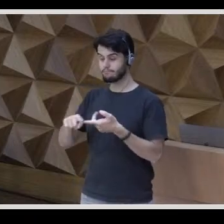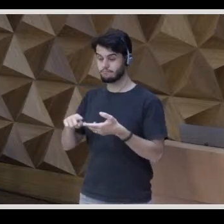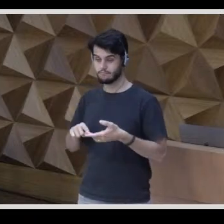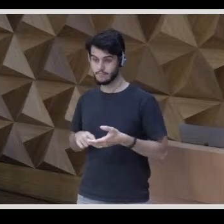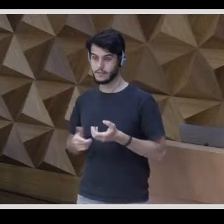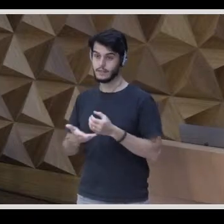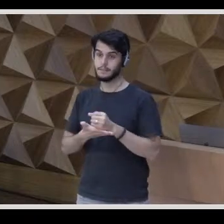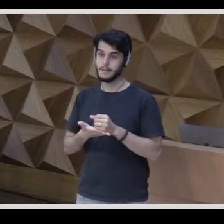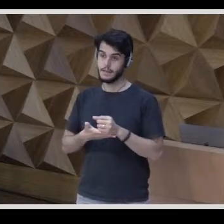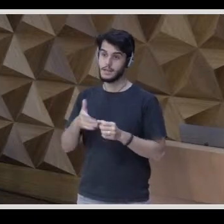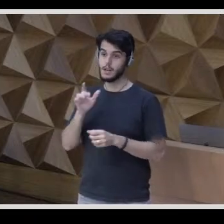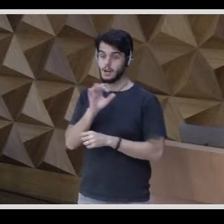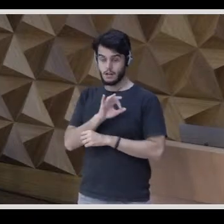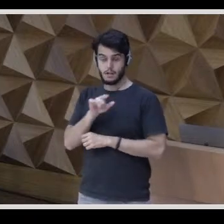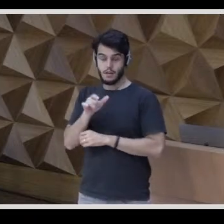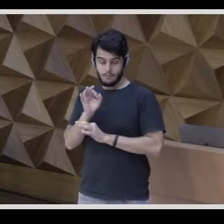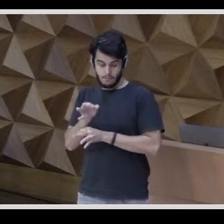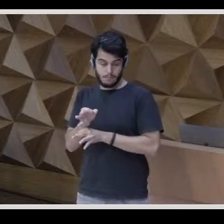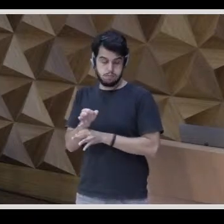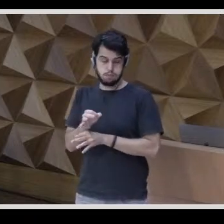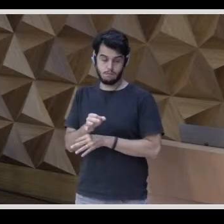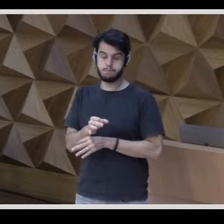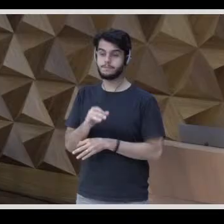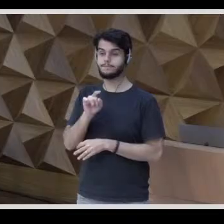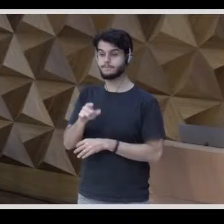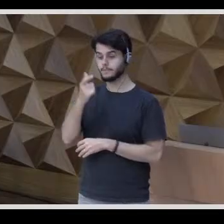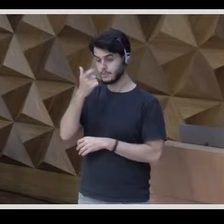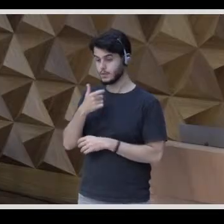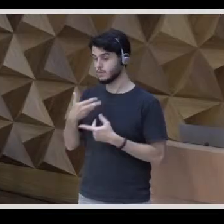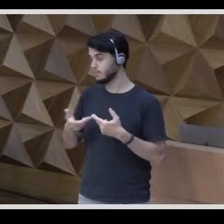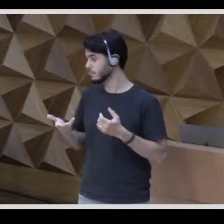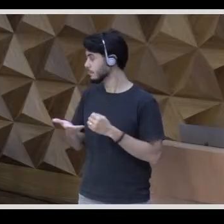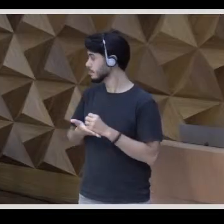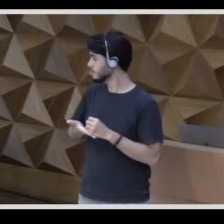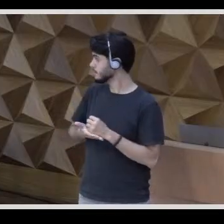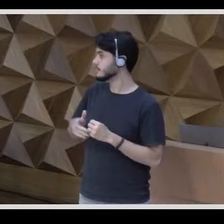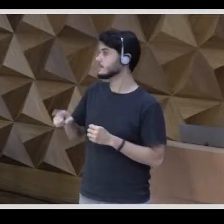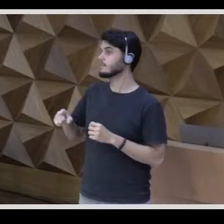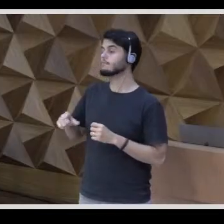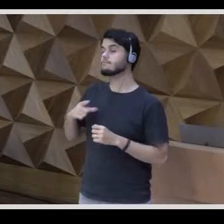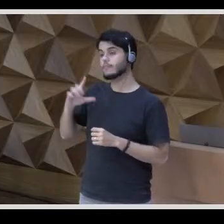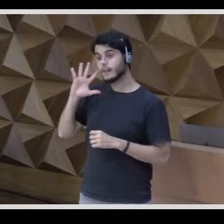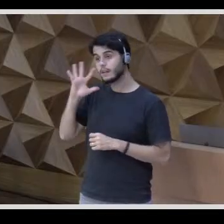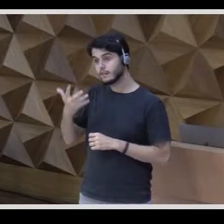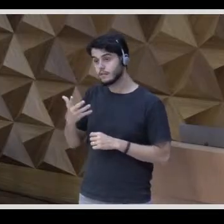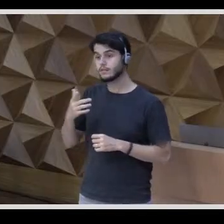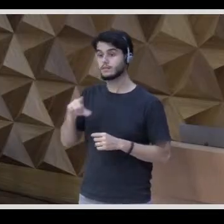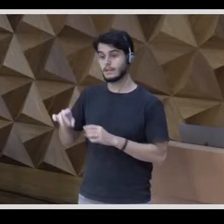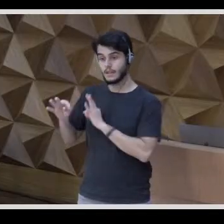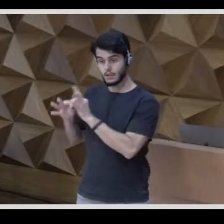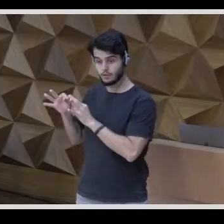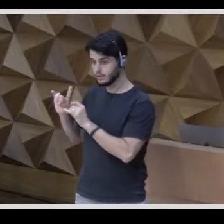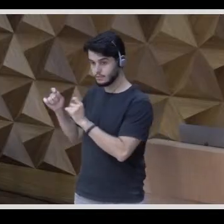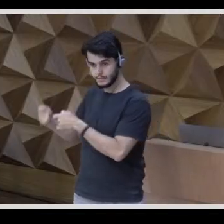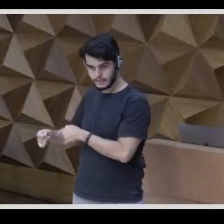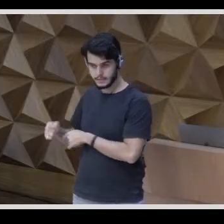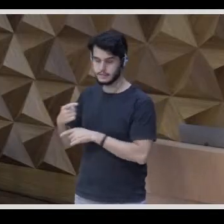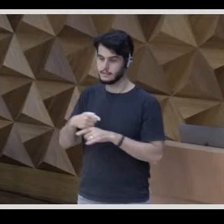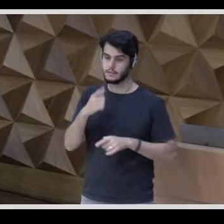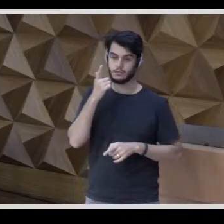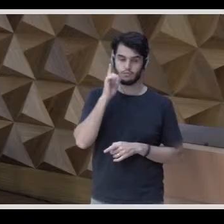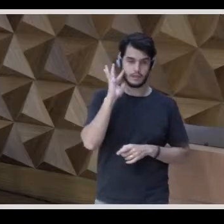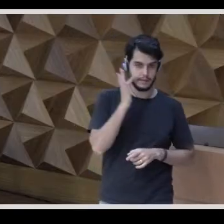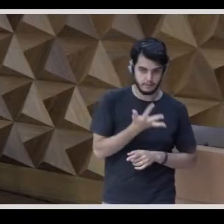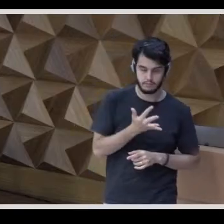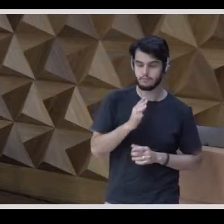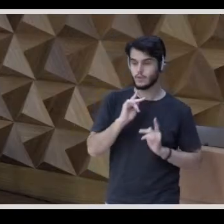can be fulfilled without any technological intervention. But of course, our needs have kind of evolved into the environment we're in,